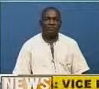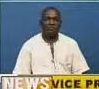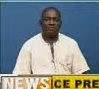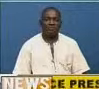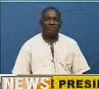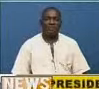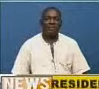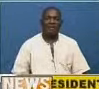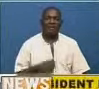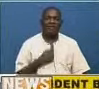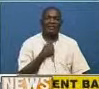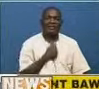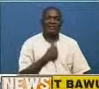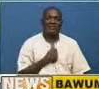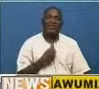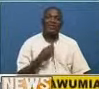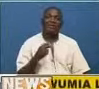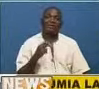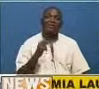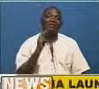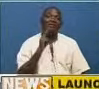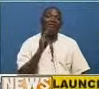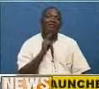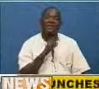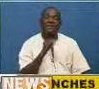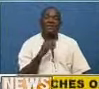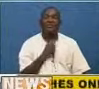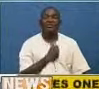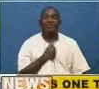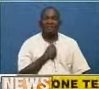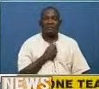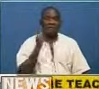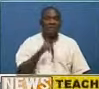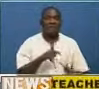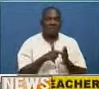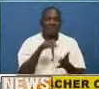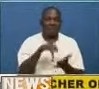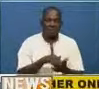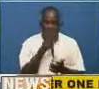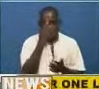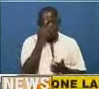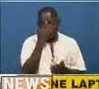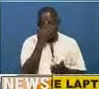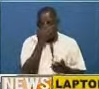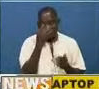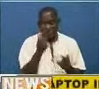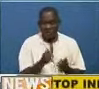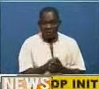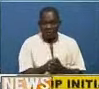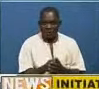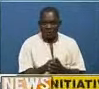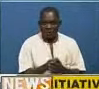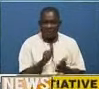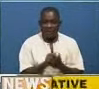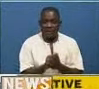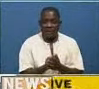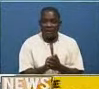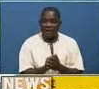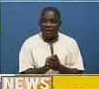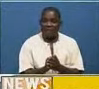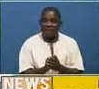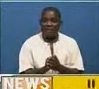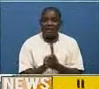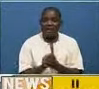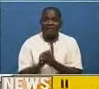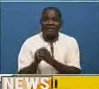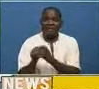We sincerely apologize for the loss of sound. We'll bring you that story again. So, it was the bright lights of the